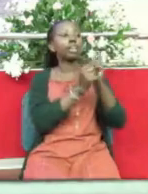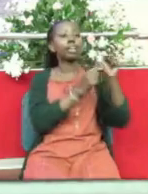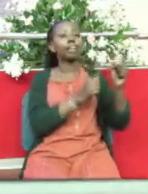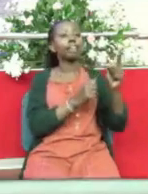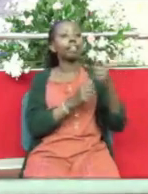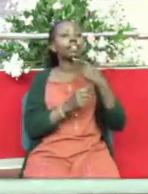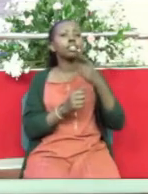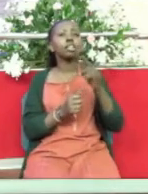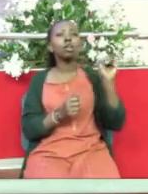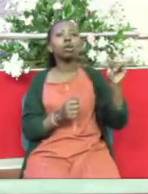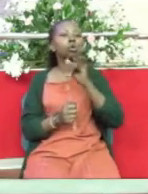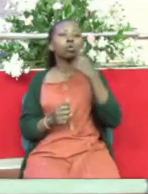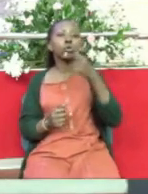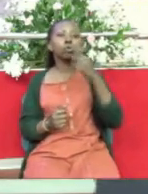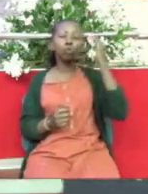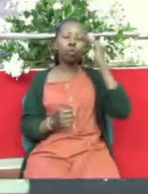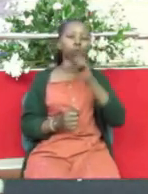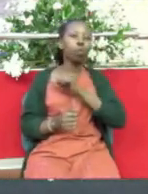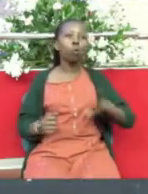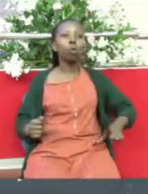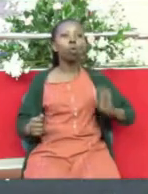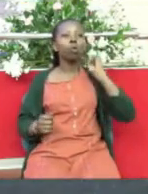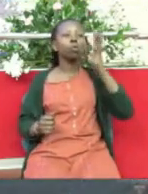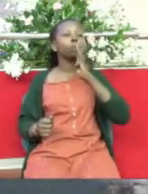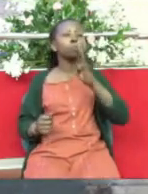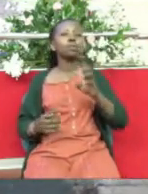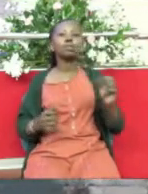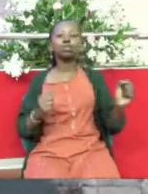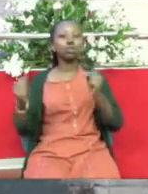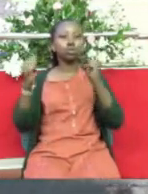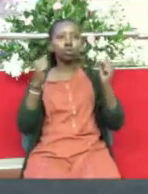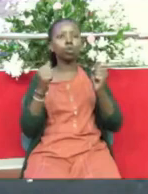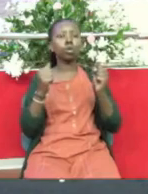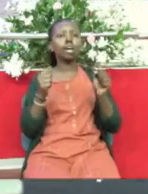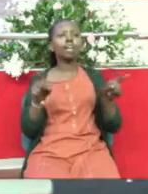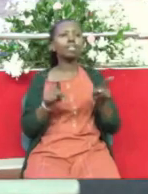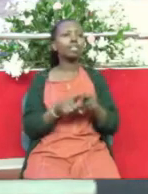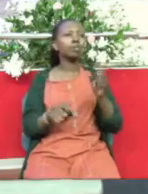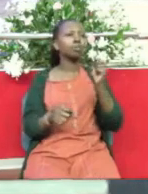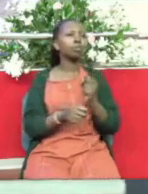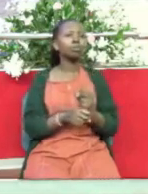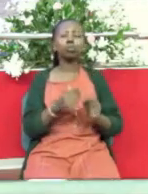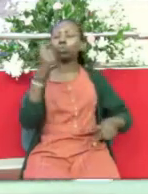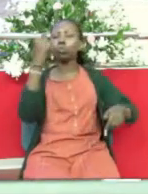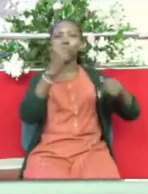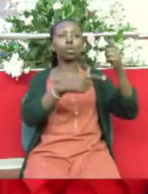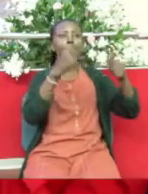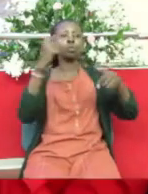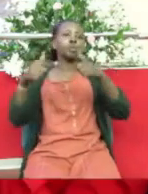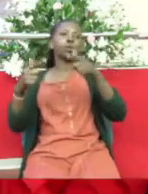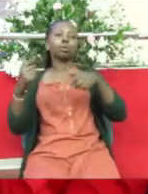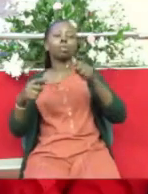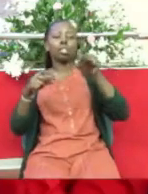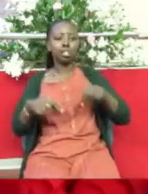be strong. Wanasema kwamba wale wamjua Mungu wao watakuwa wenye nguvu. And they shall do exploits. Watafanya mambo makuu. In this very